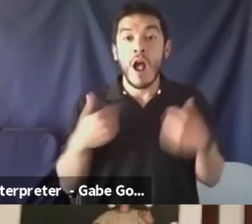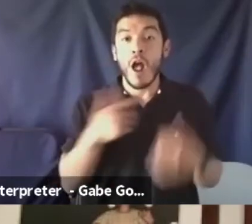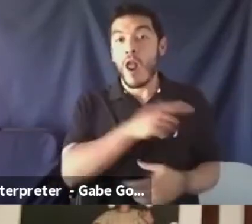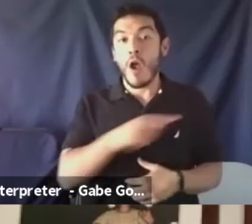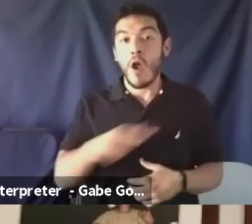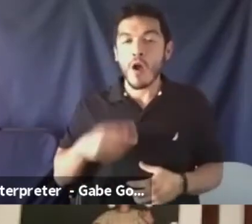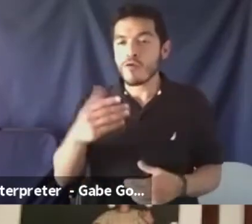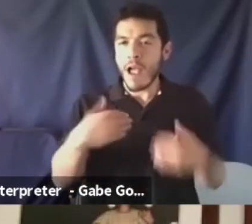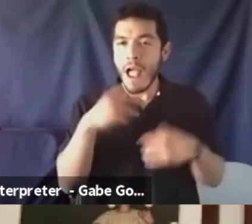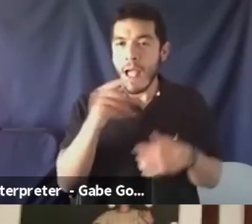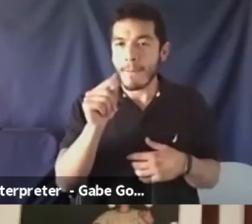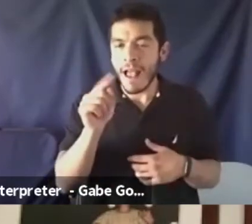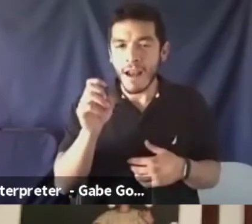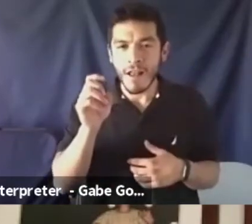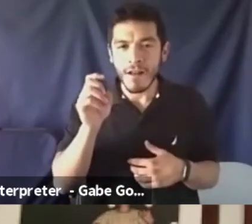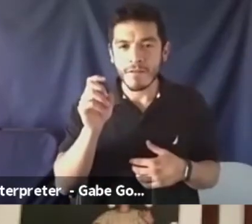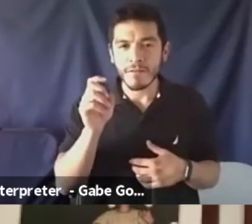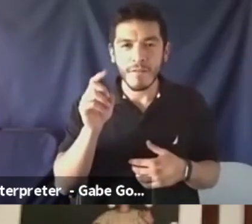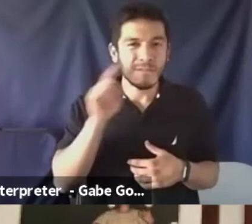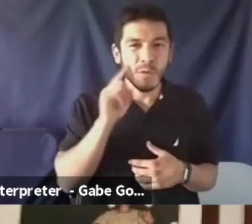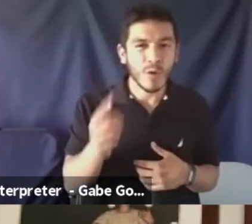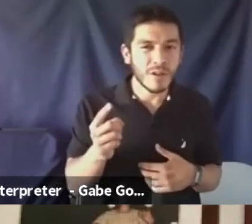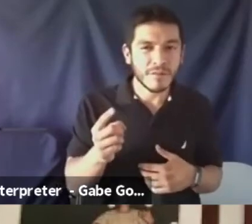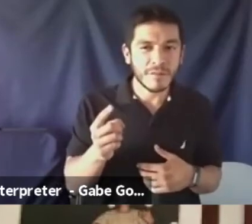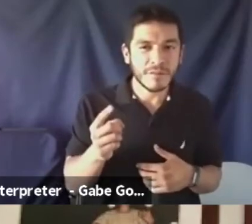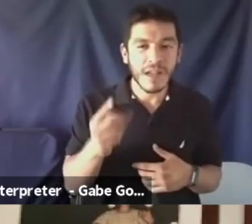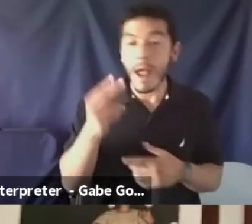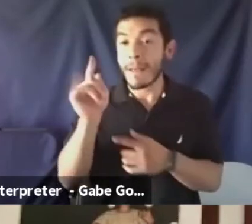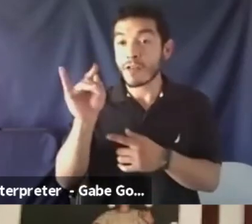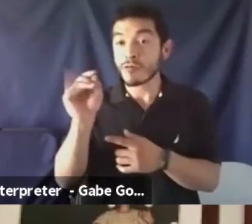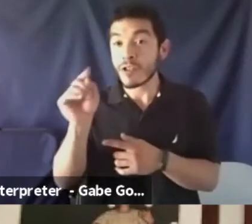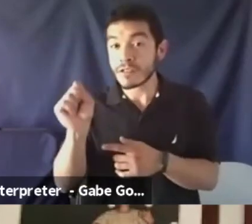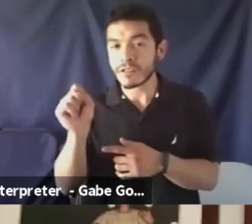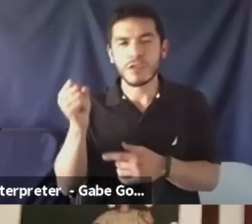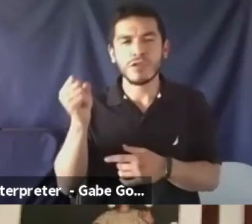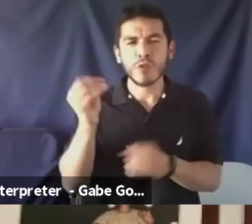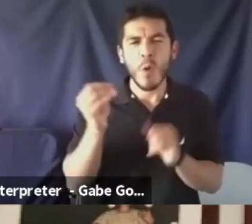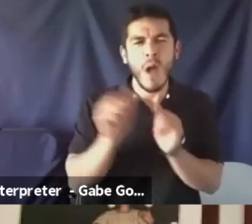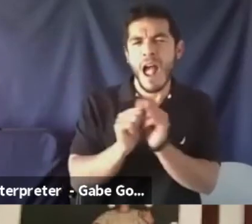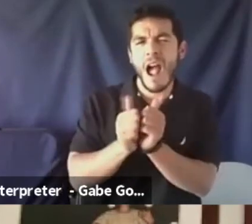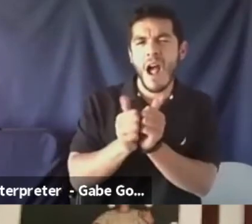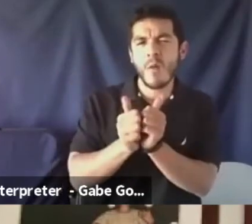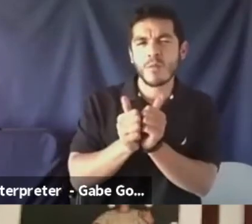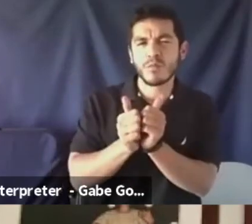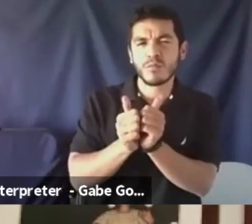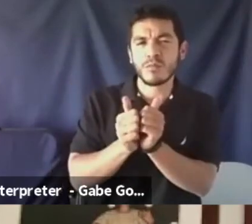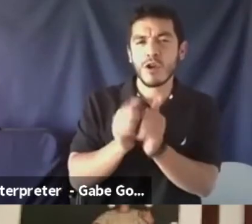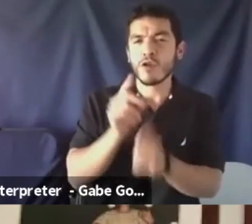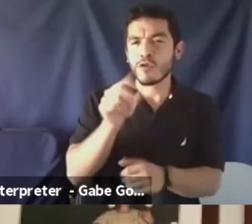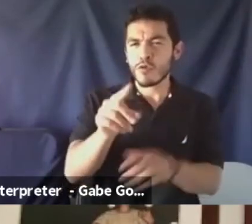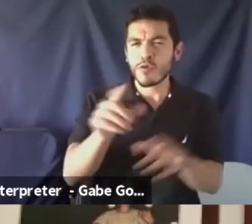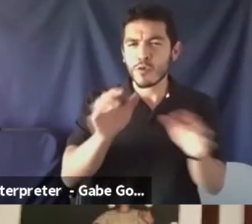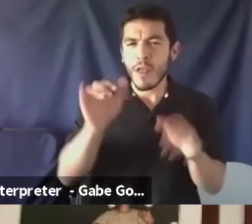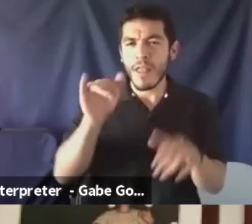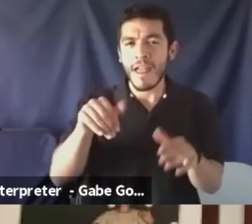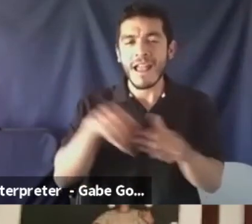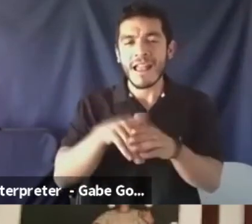palette, you know, for the Patriots. So how do